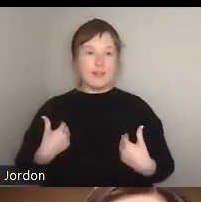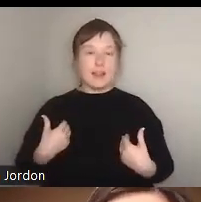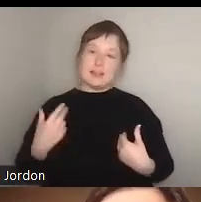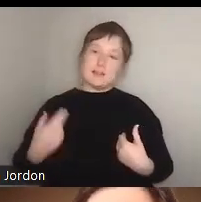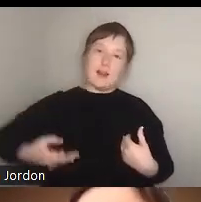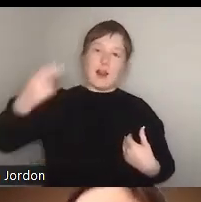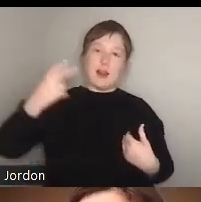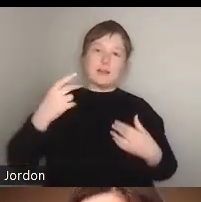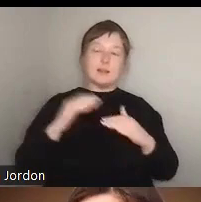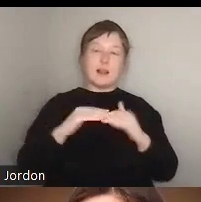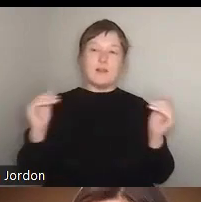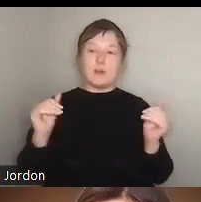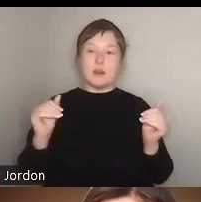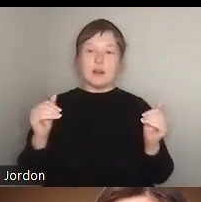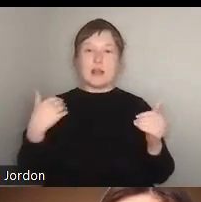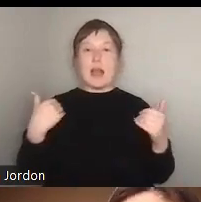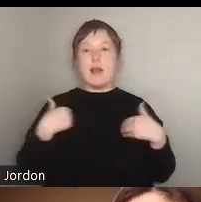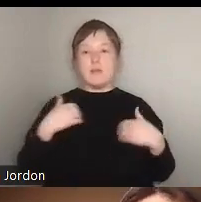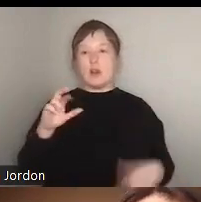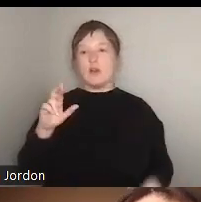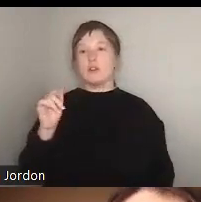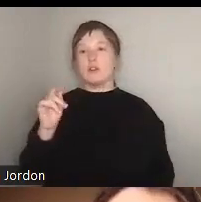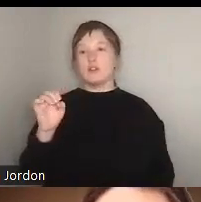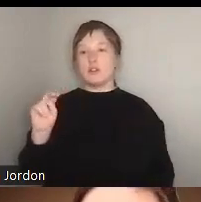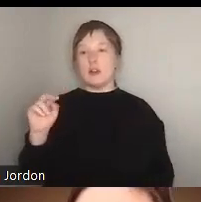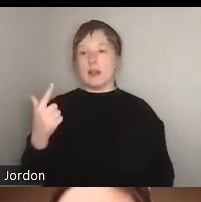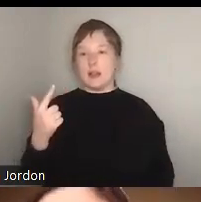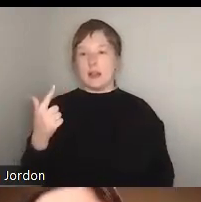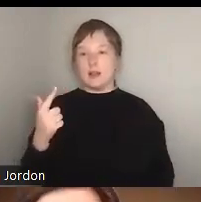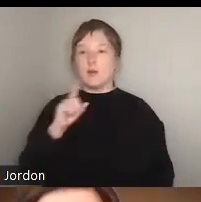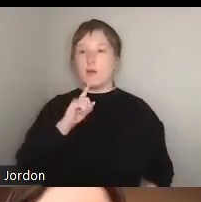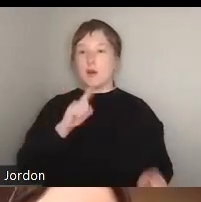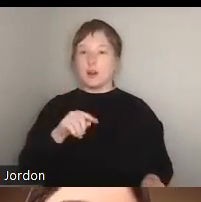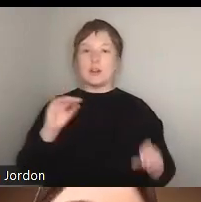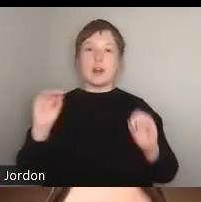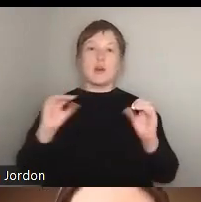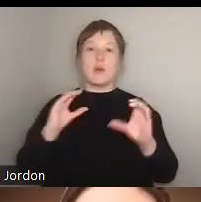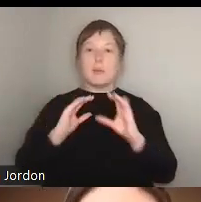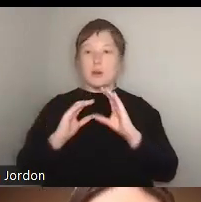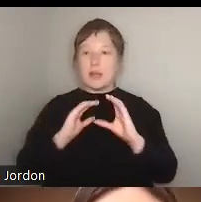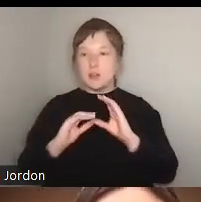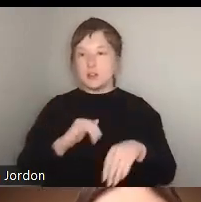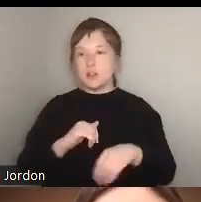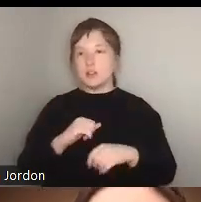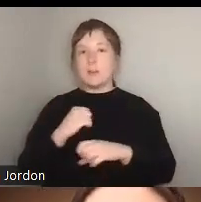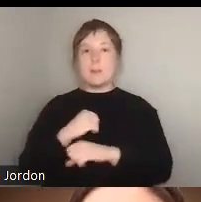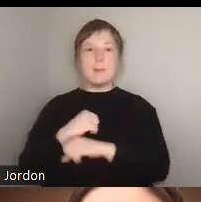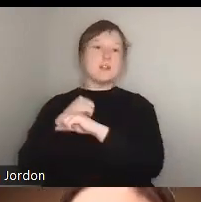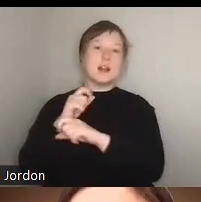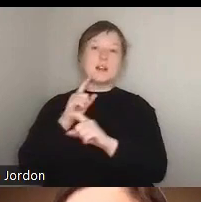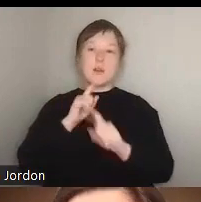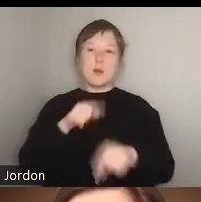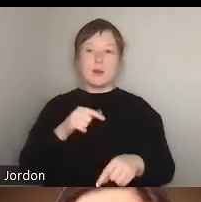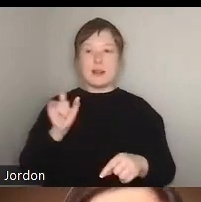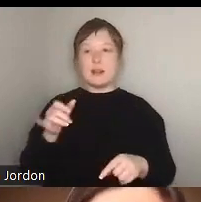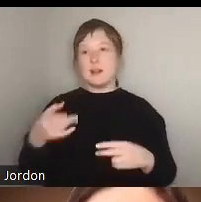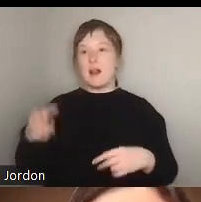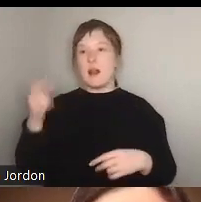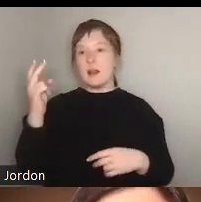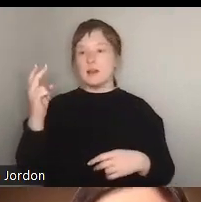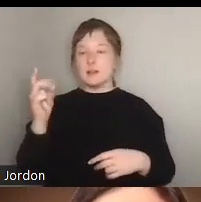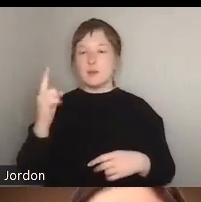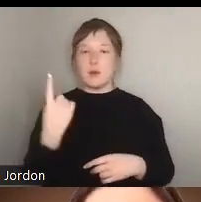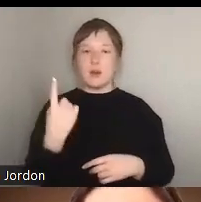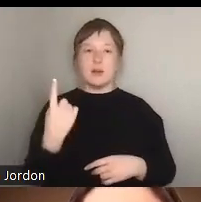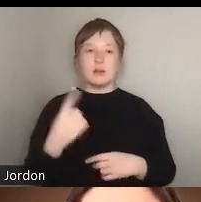get, because there are restraining orders. There are some that is strictly just about no communication. Protective orders, kind of the highest one, at least I know in our state, that you